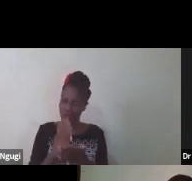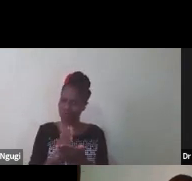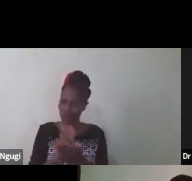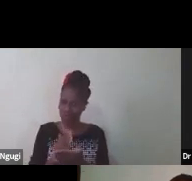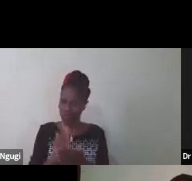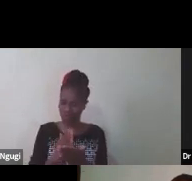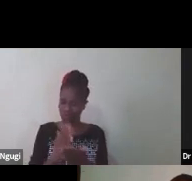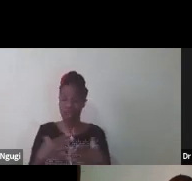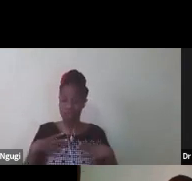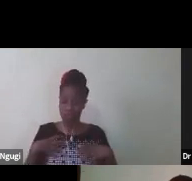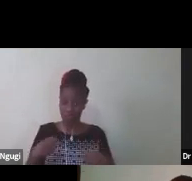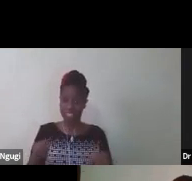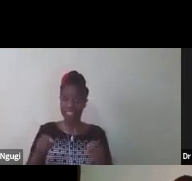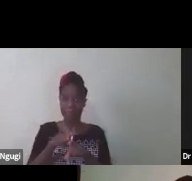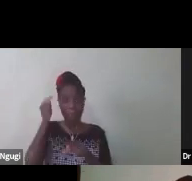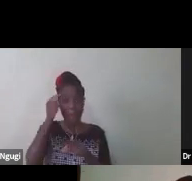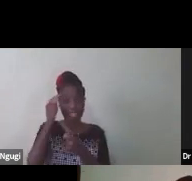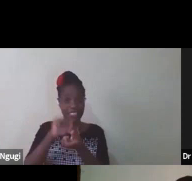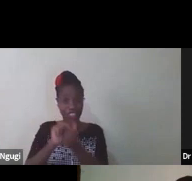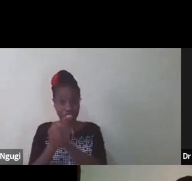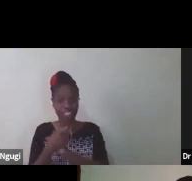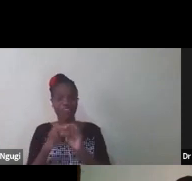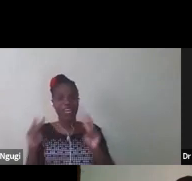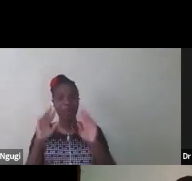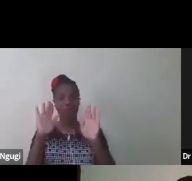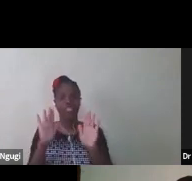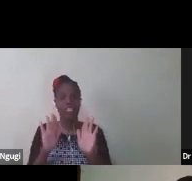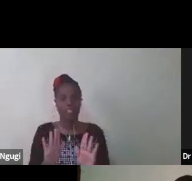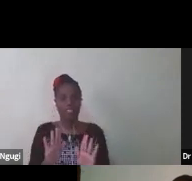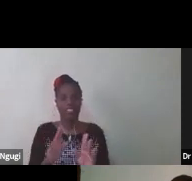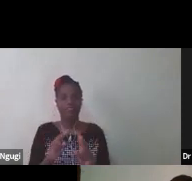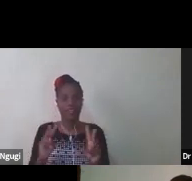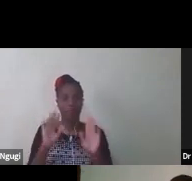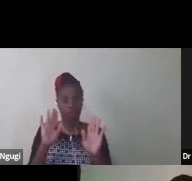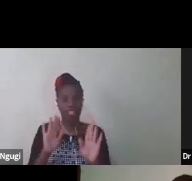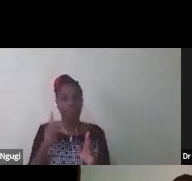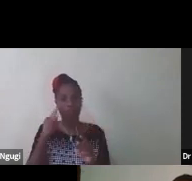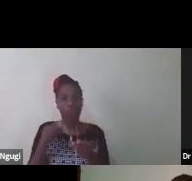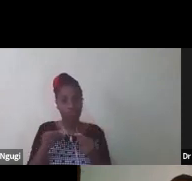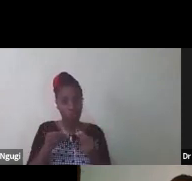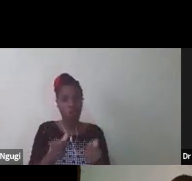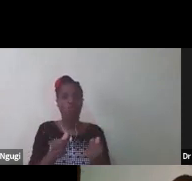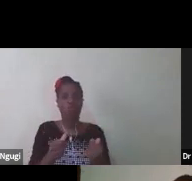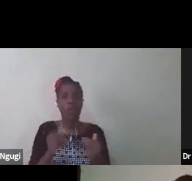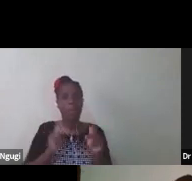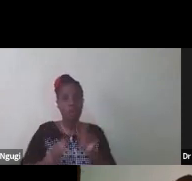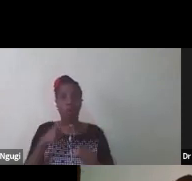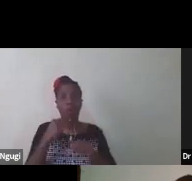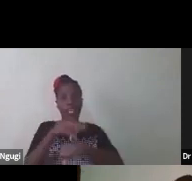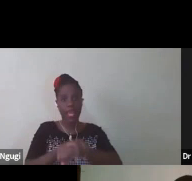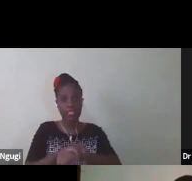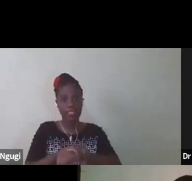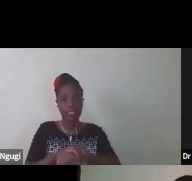our mindsets in how we embrace this situation that we are going through will definitely go a long way in helping those who have